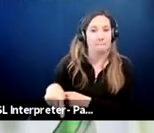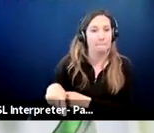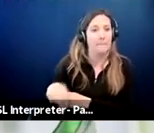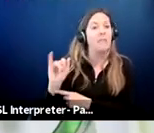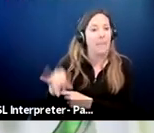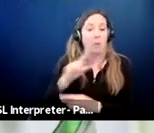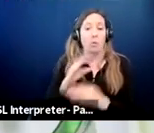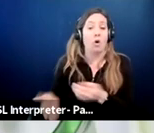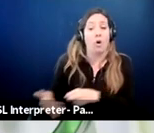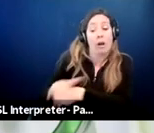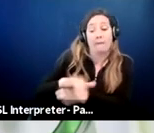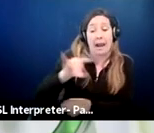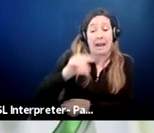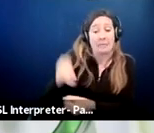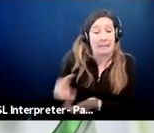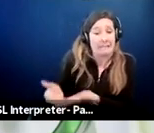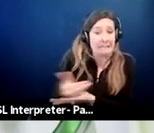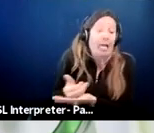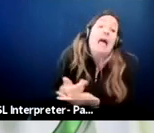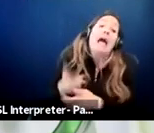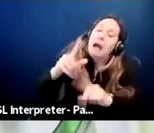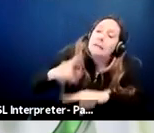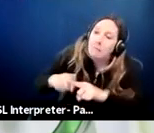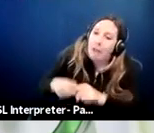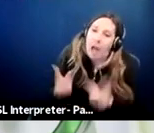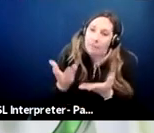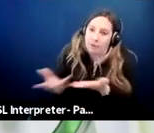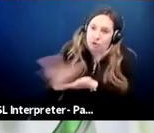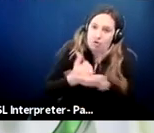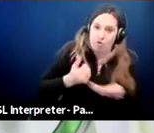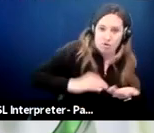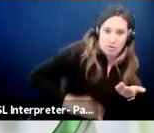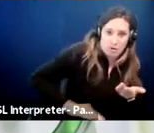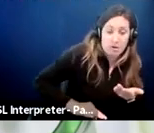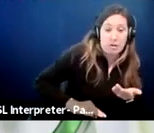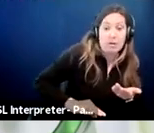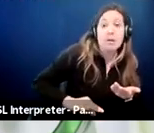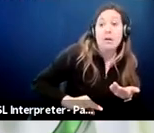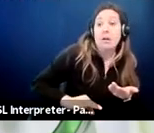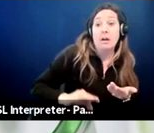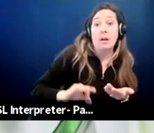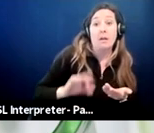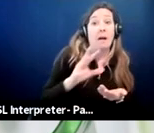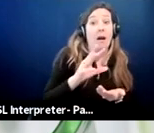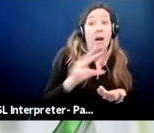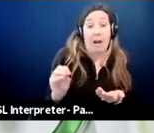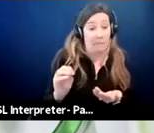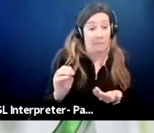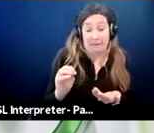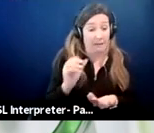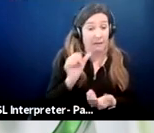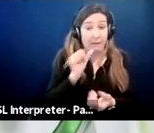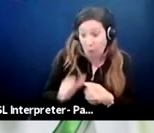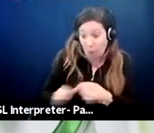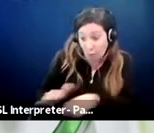salaries up to a certain point, depending on how much money you get. Anything that's not covered by the program, you can then claim on SR&ED. So there's a way